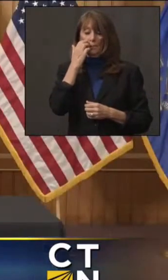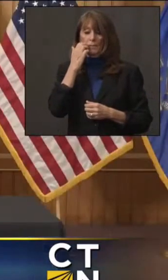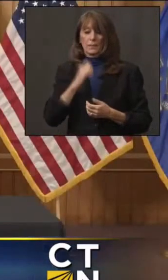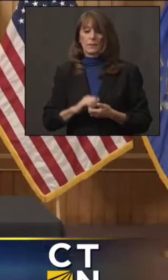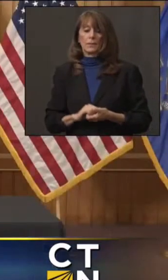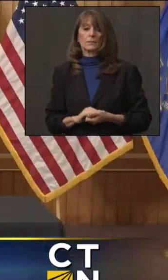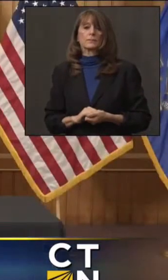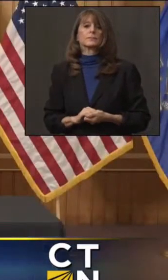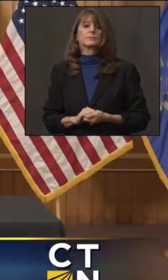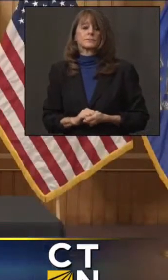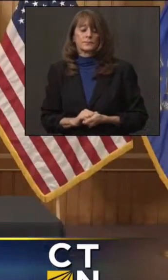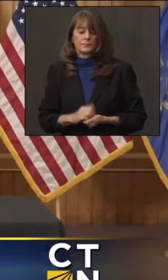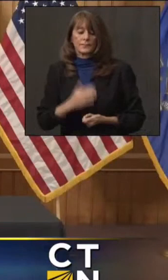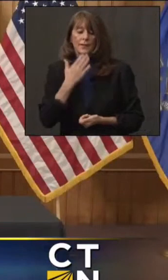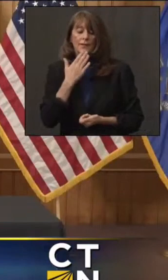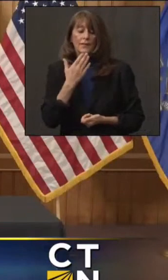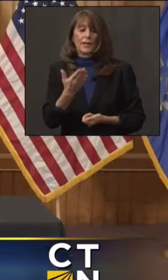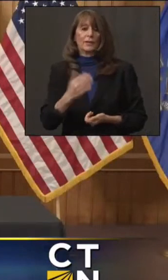Thank you.